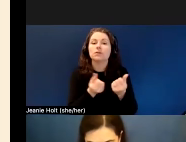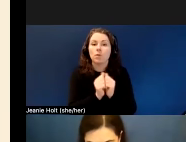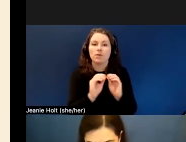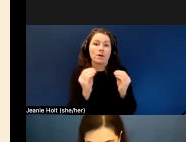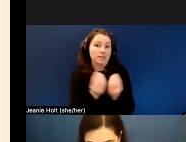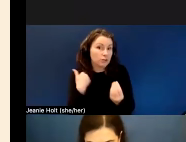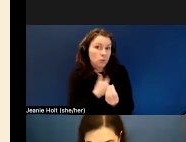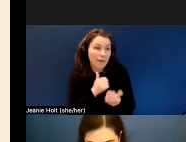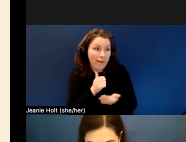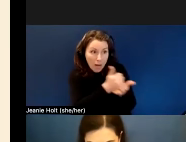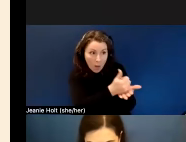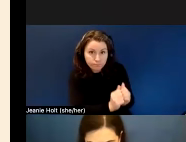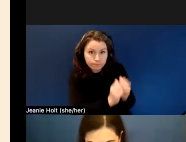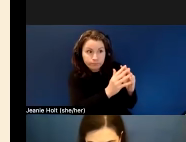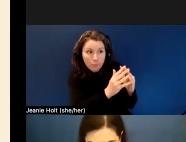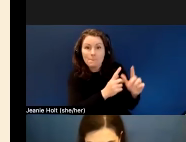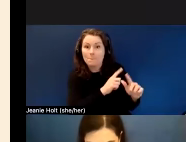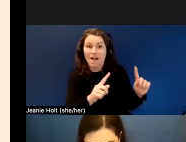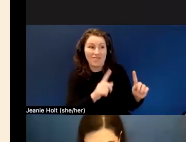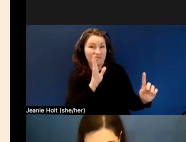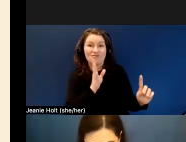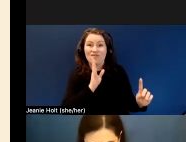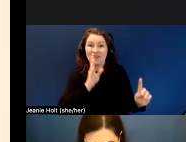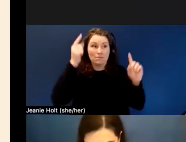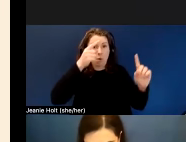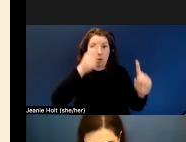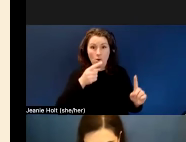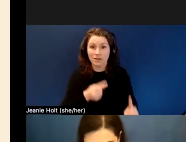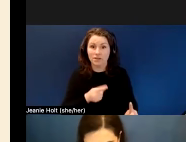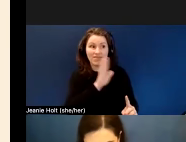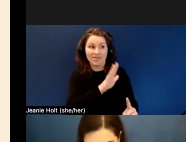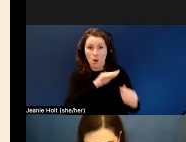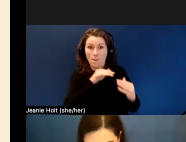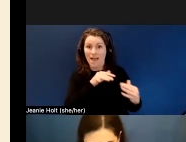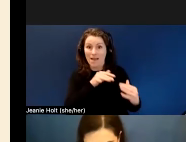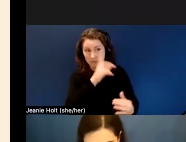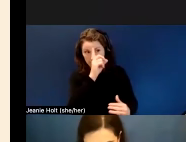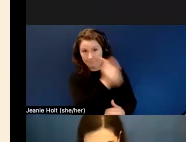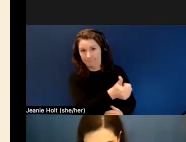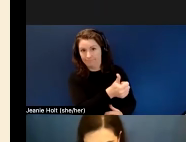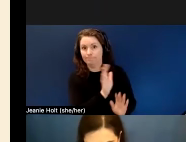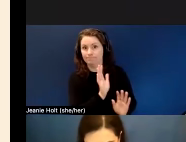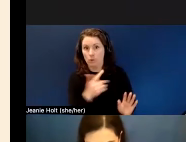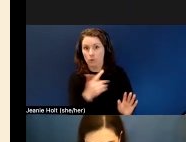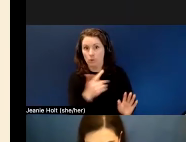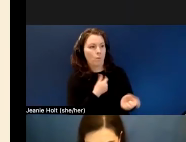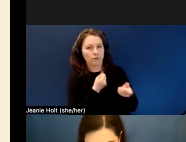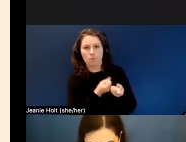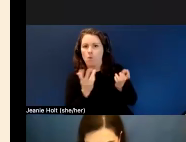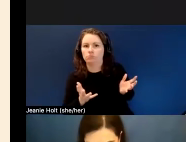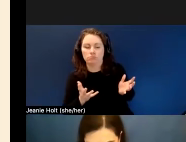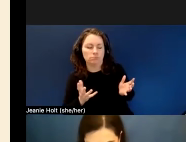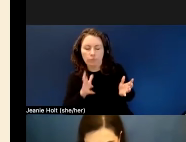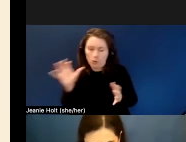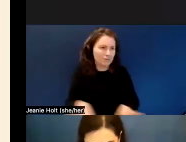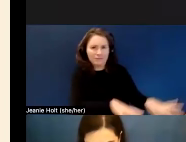but ultimately the talking points that are developed and the battles that they fight are theirs and unique to the